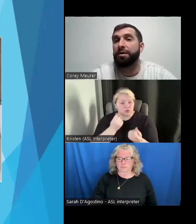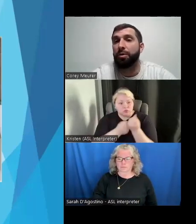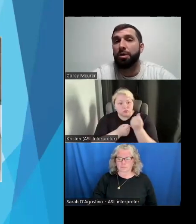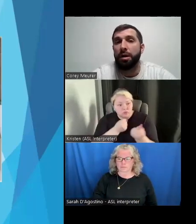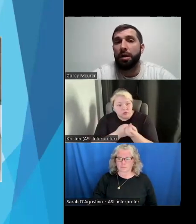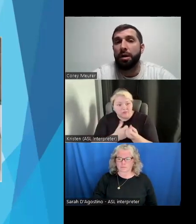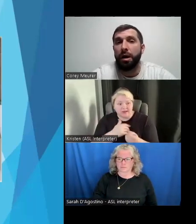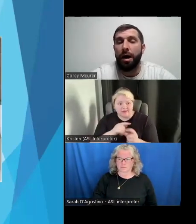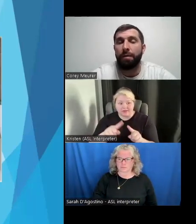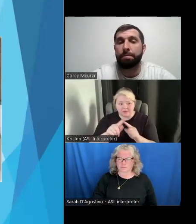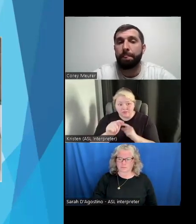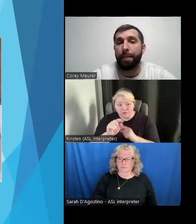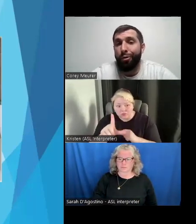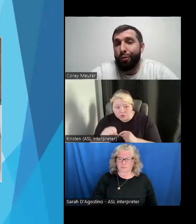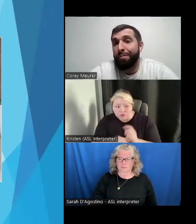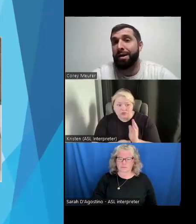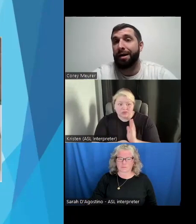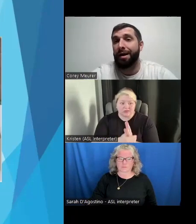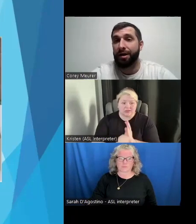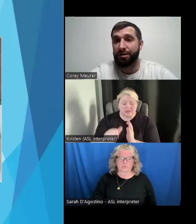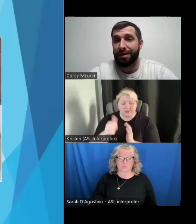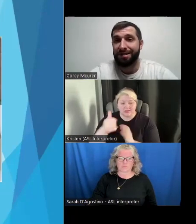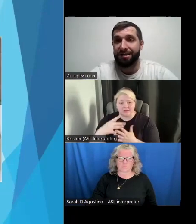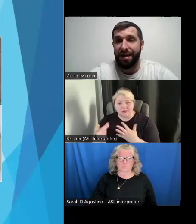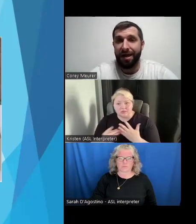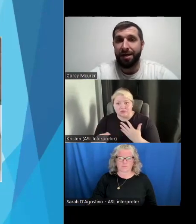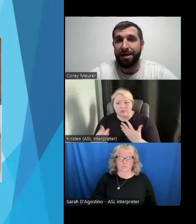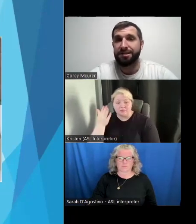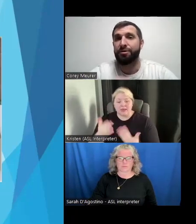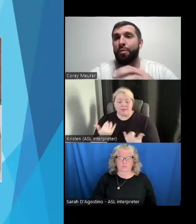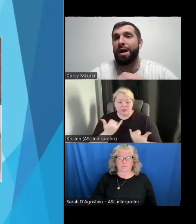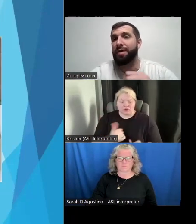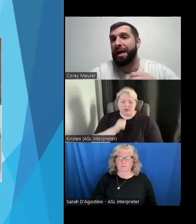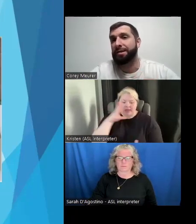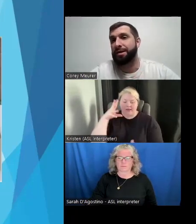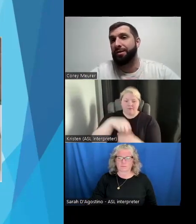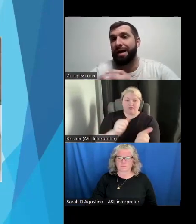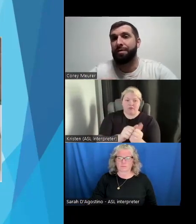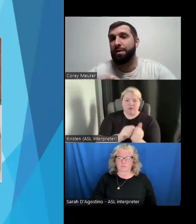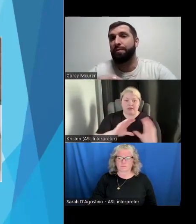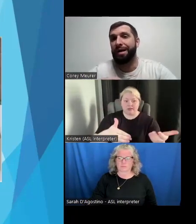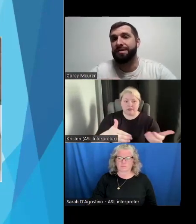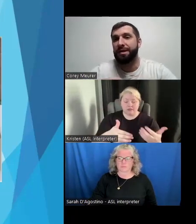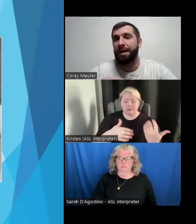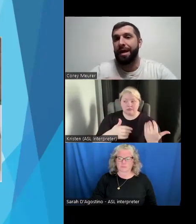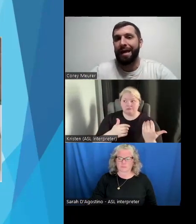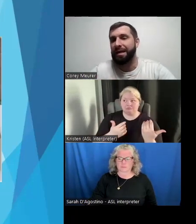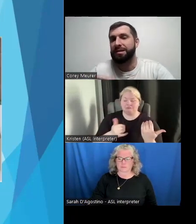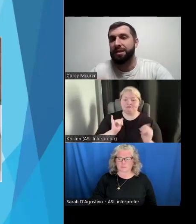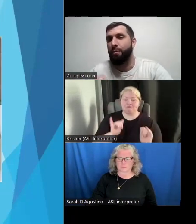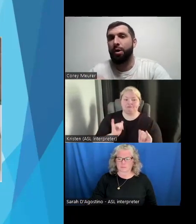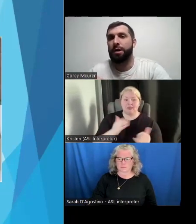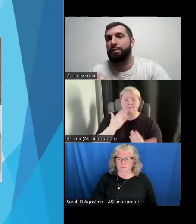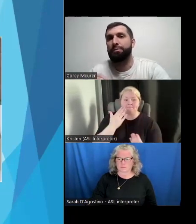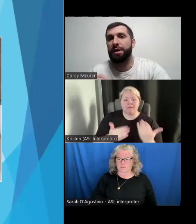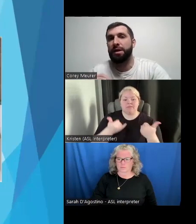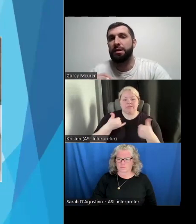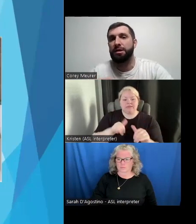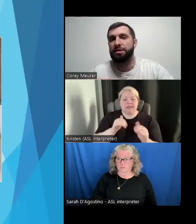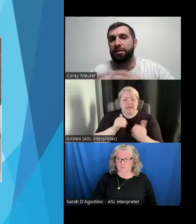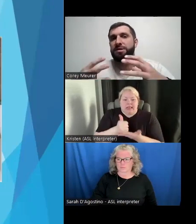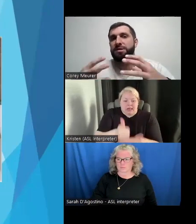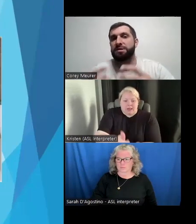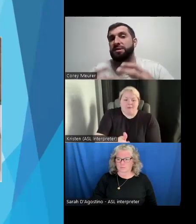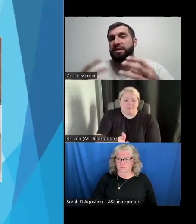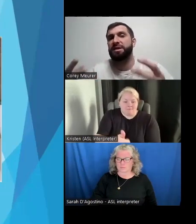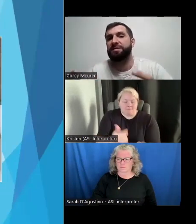are available? Corey might not engage in class today. Is there a way that I can still have him be present and get some work complete